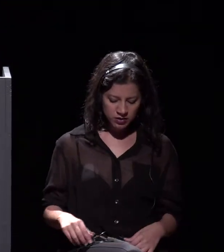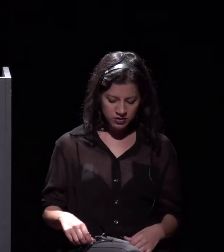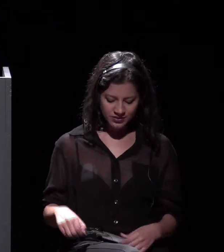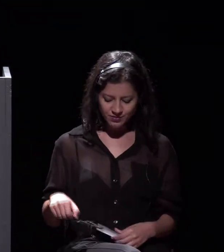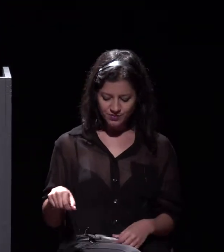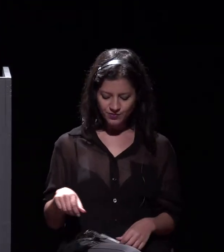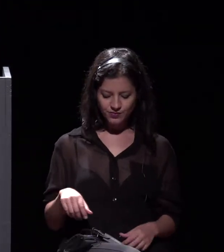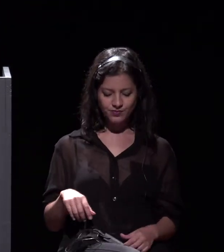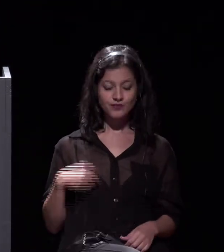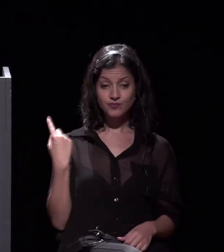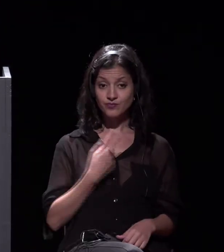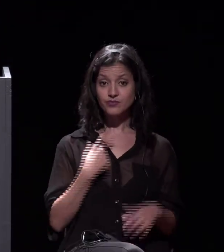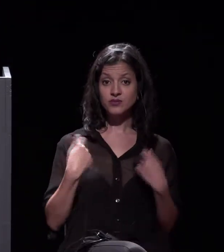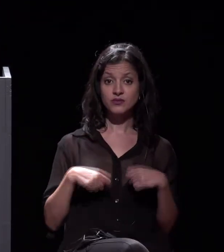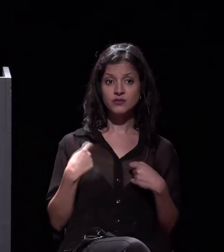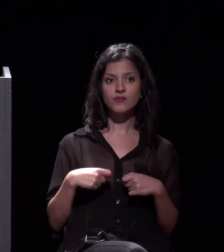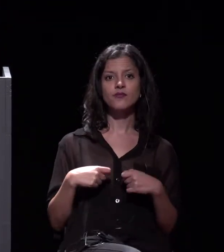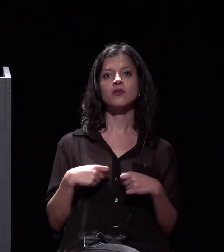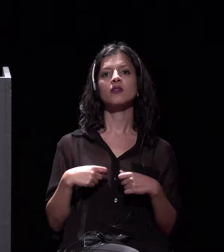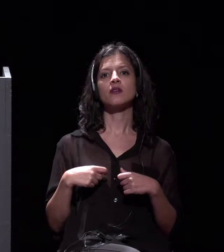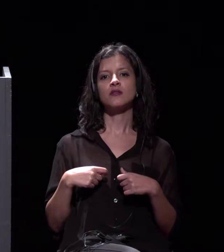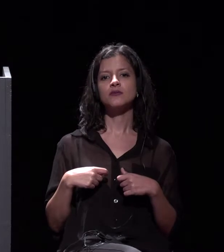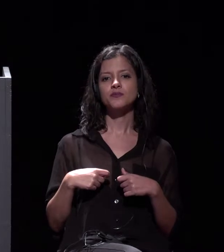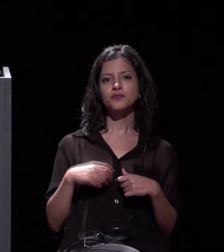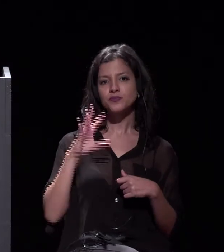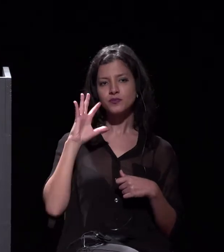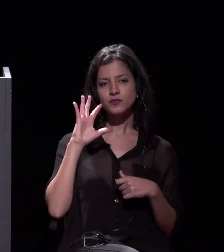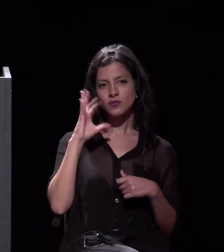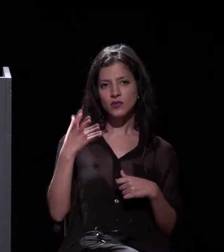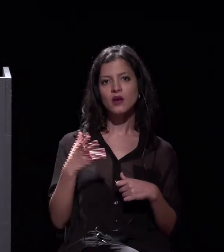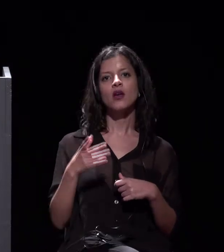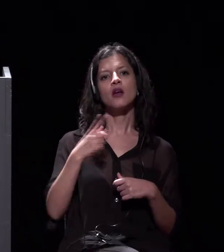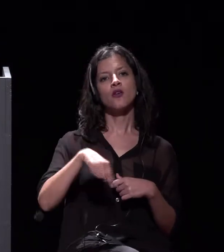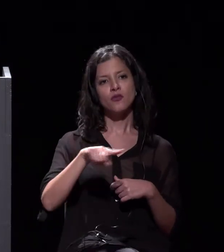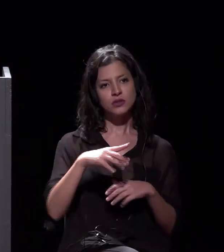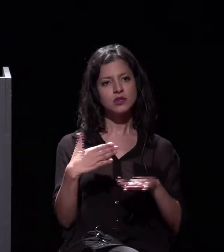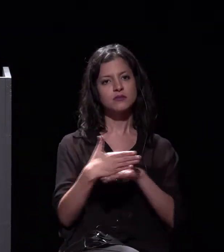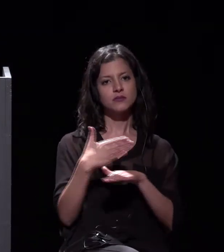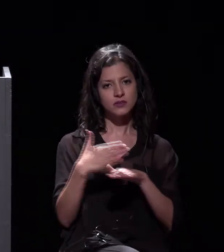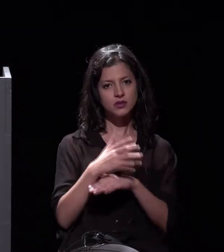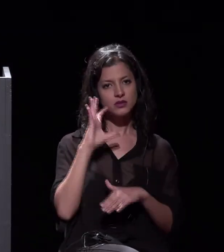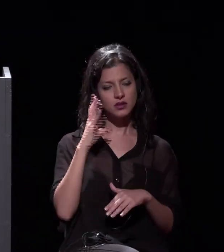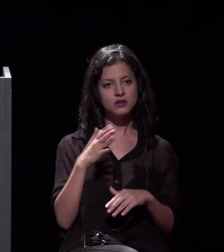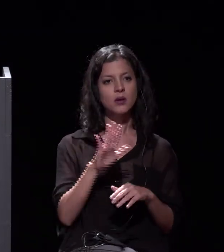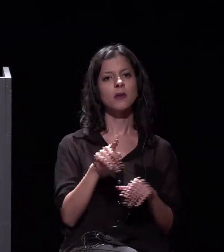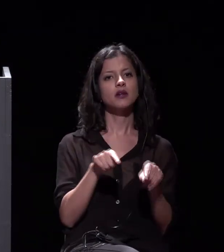not just allowing you to take part in my decisions, but also respecting your own ways of